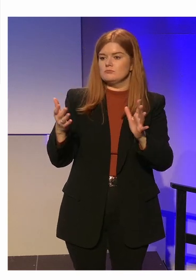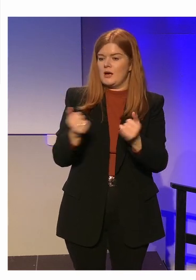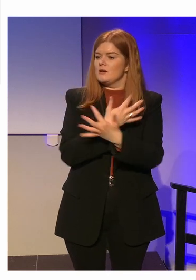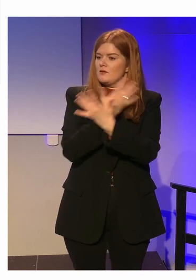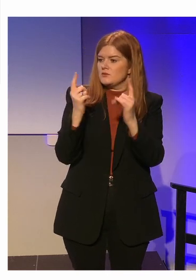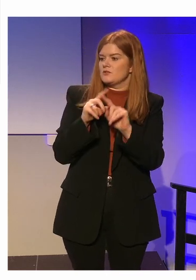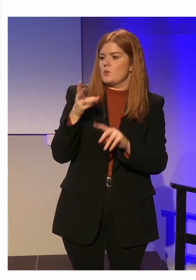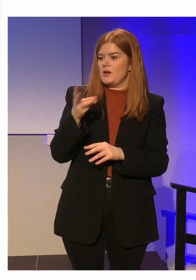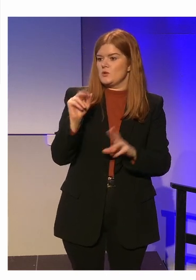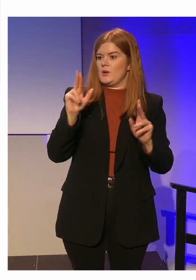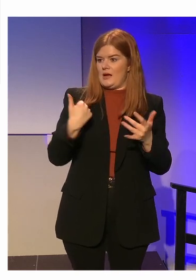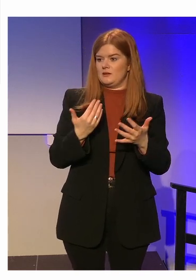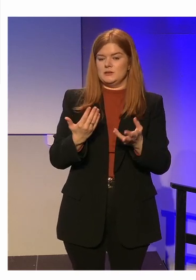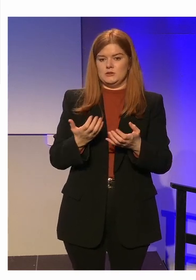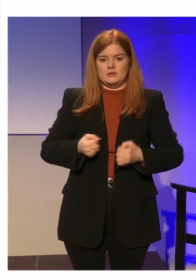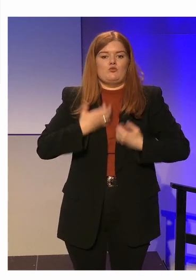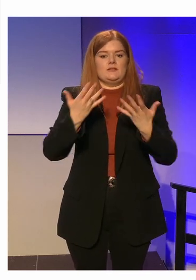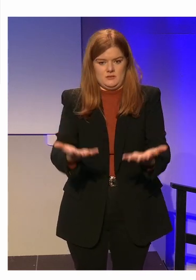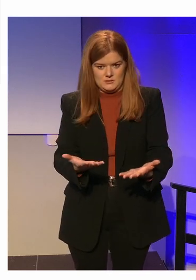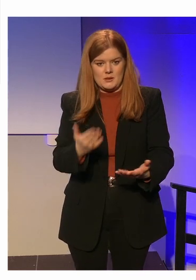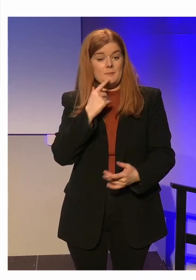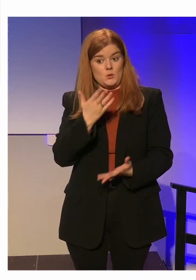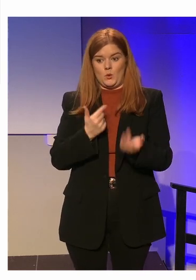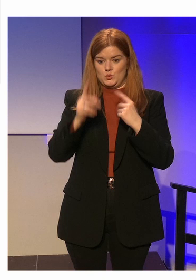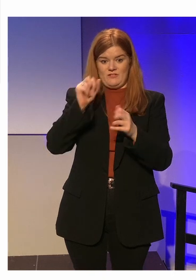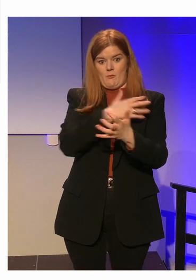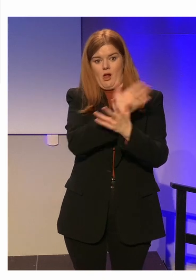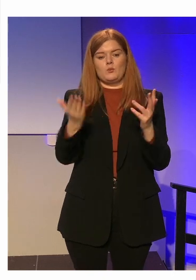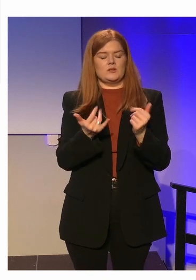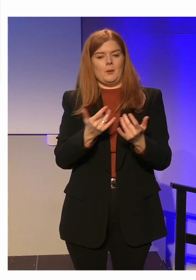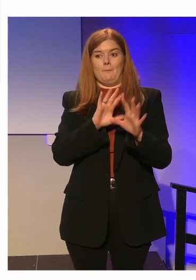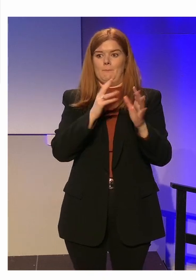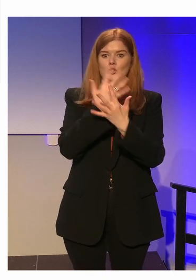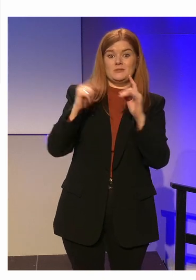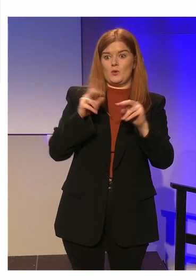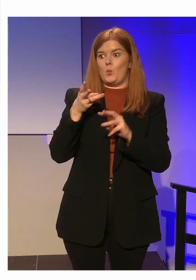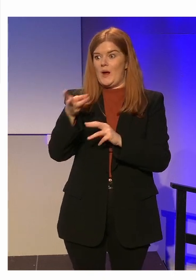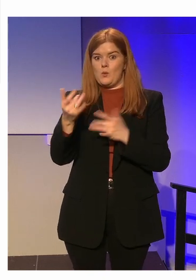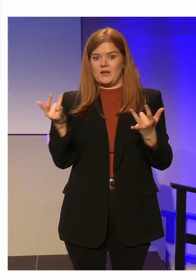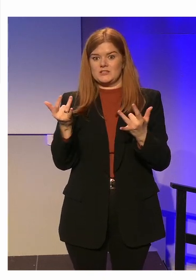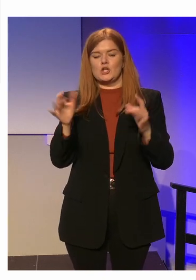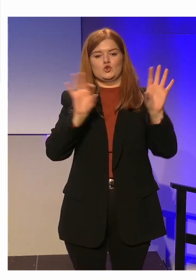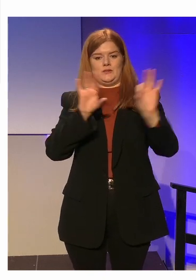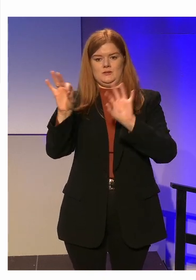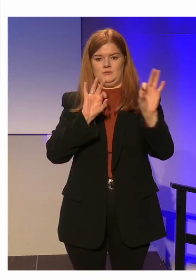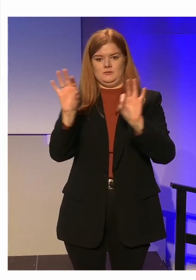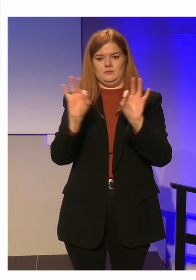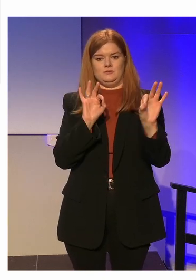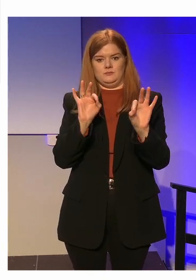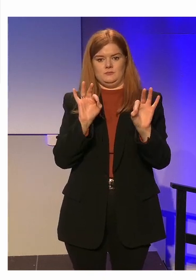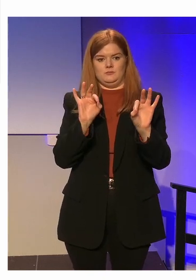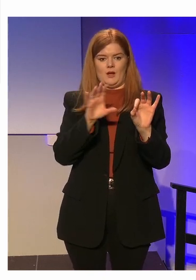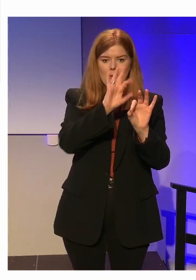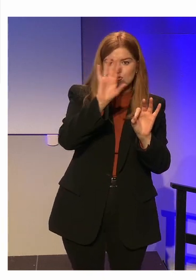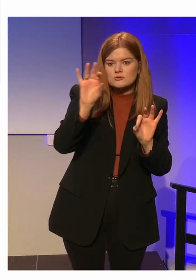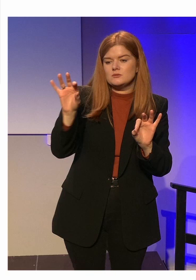are multiple ways that they can act and express. So what you're getting with all of those, the whole multiple ways, is choices,